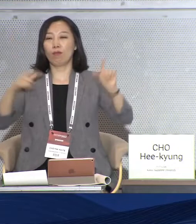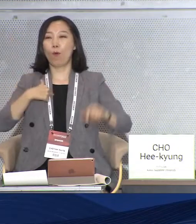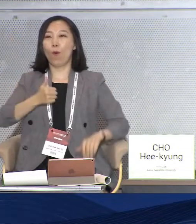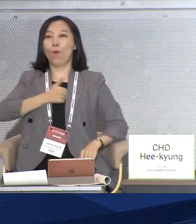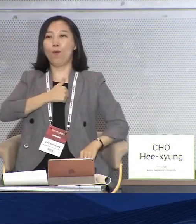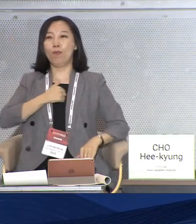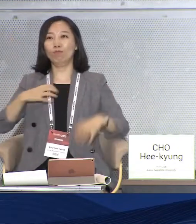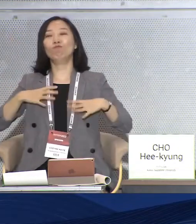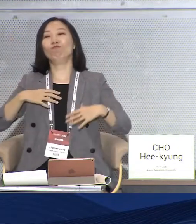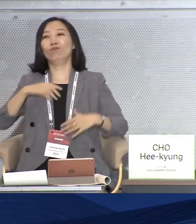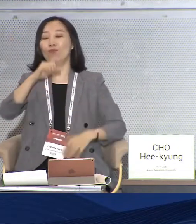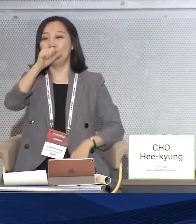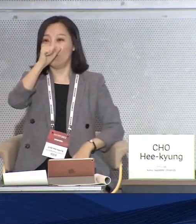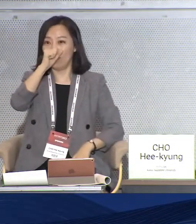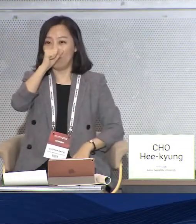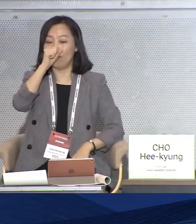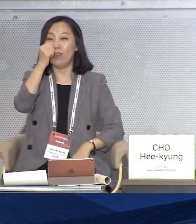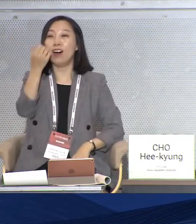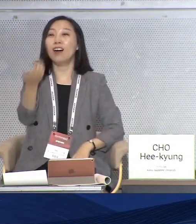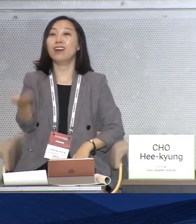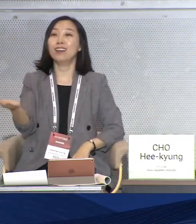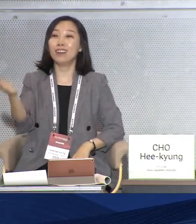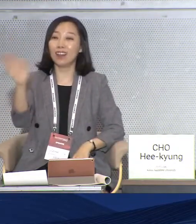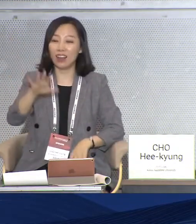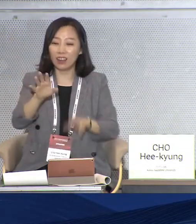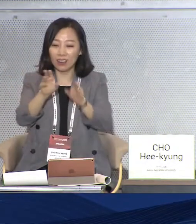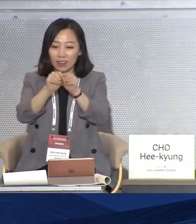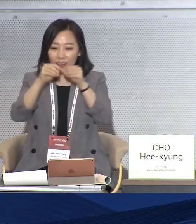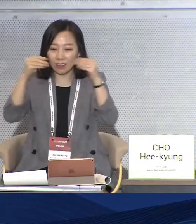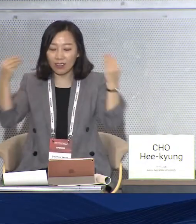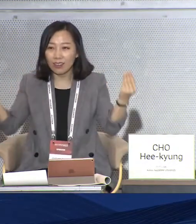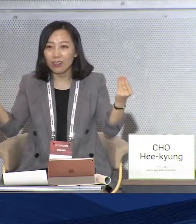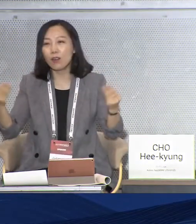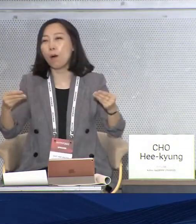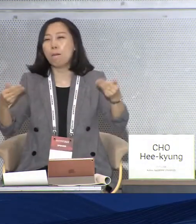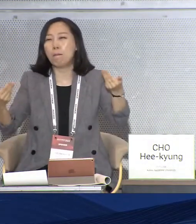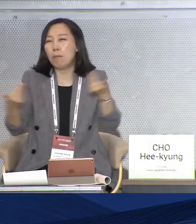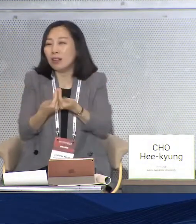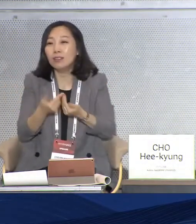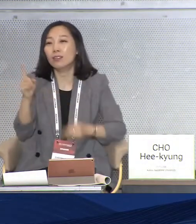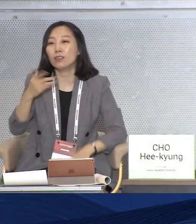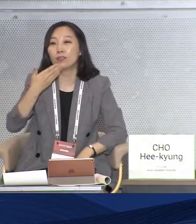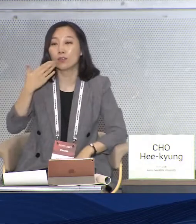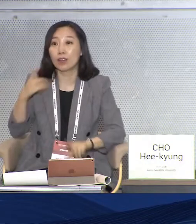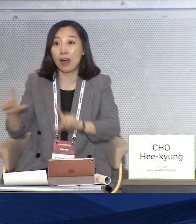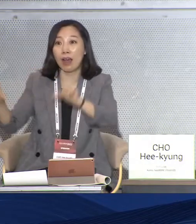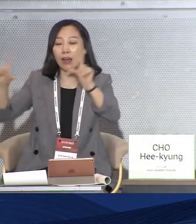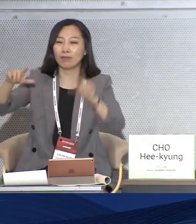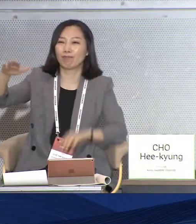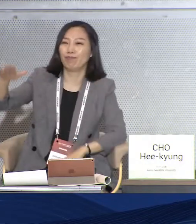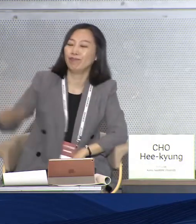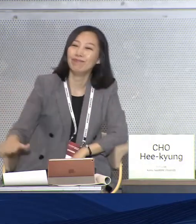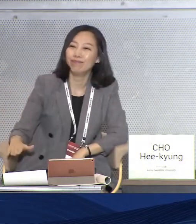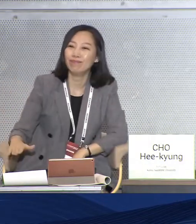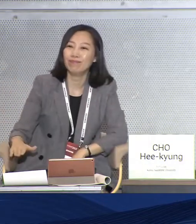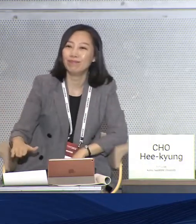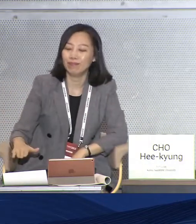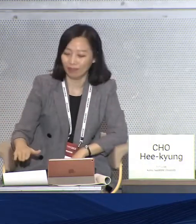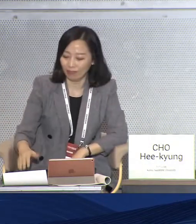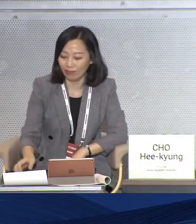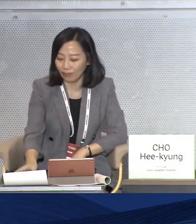was actually first in Asia, and it was a great quantitative growth to